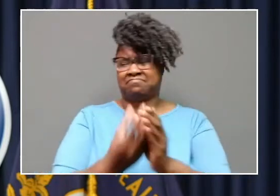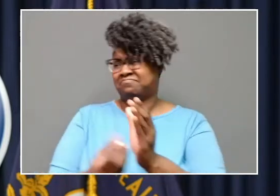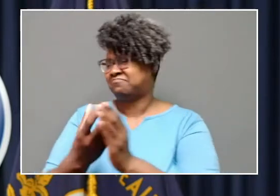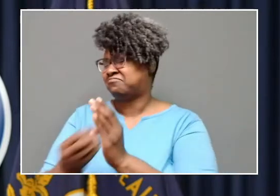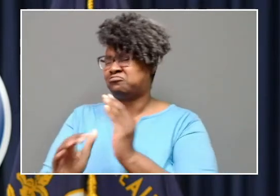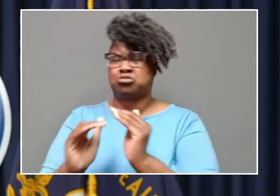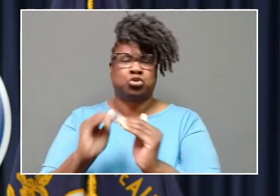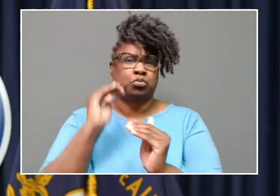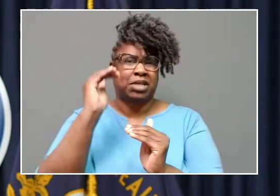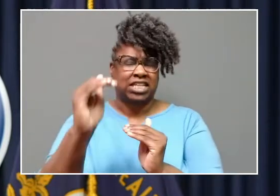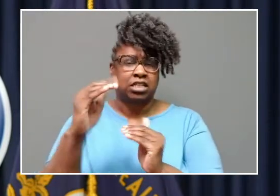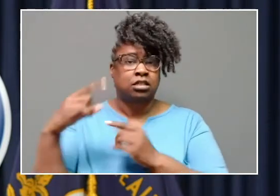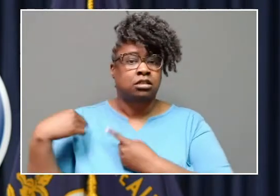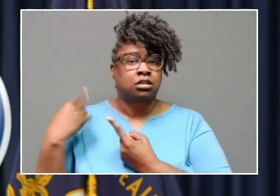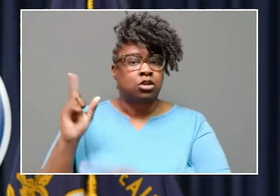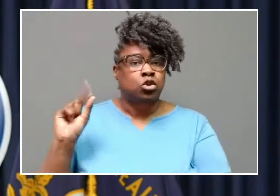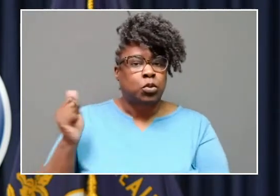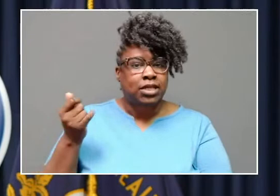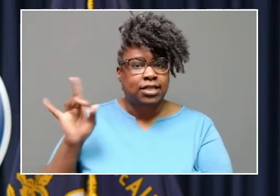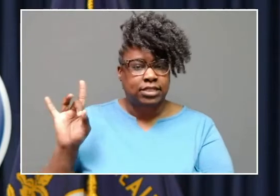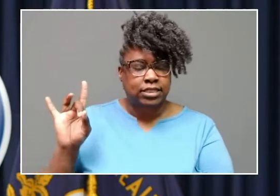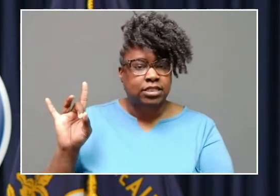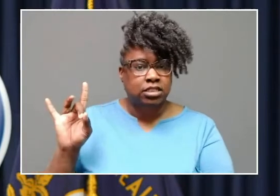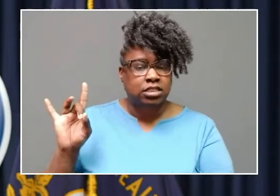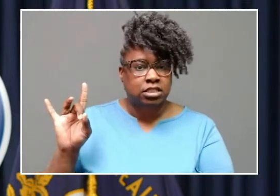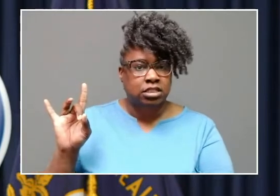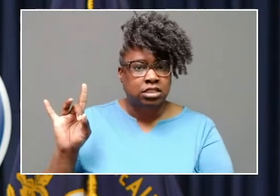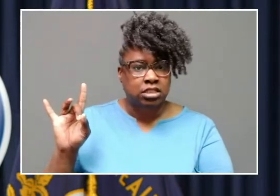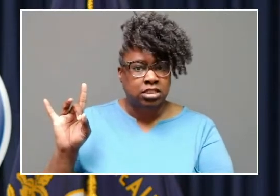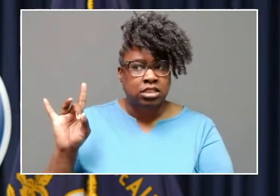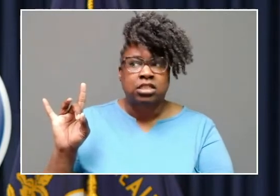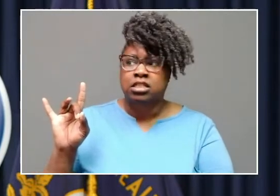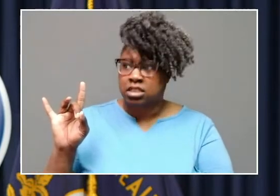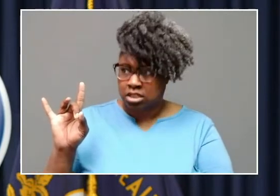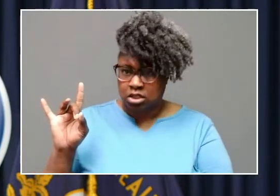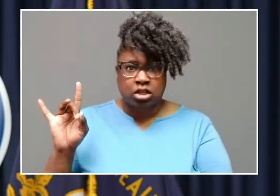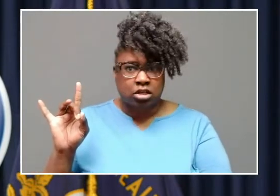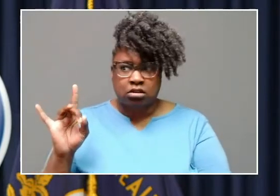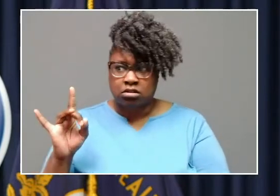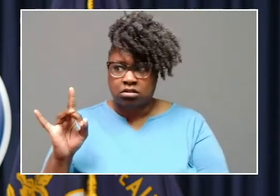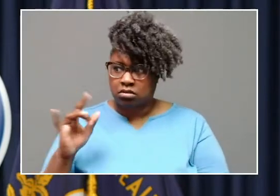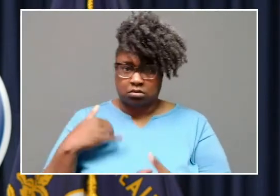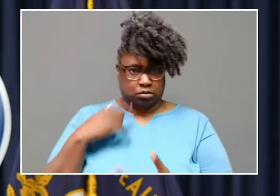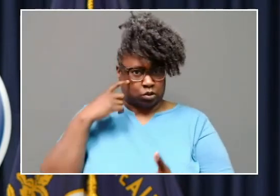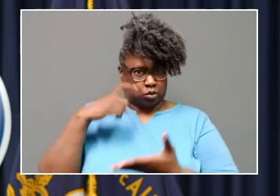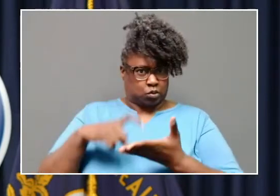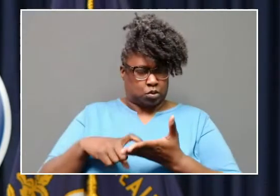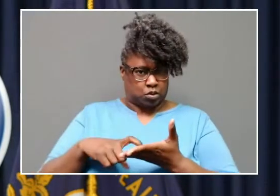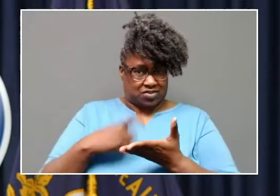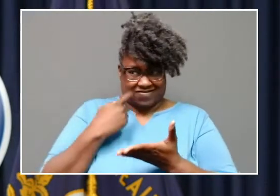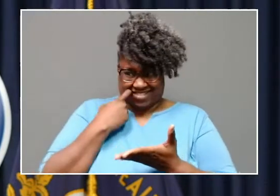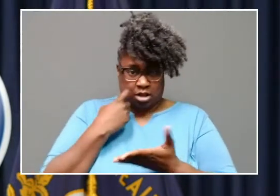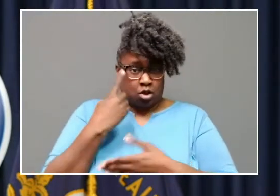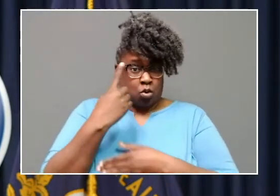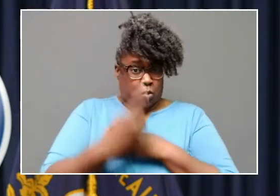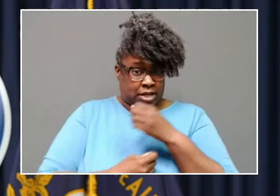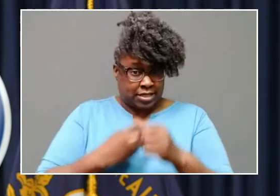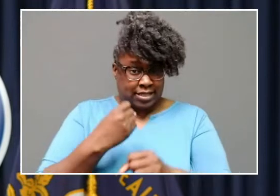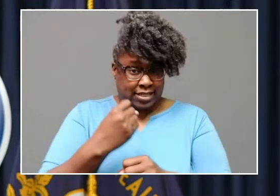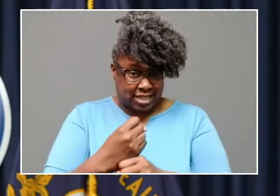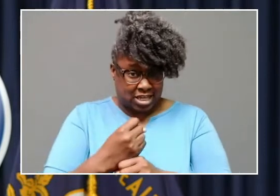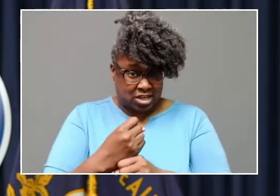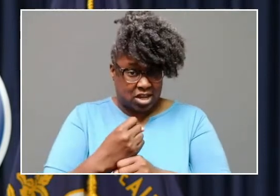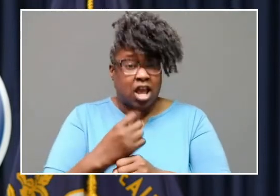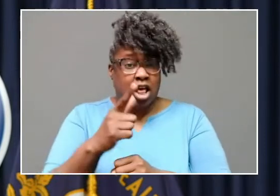believe, 2018 since we have seen a year that had fewer overdose deaths than the year